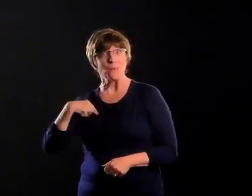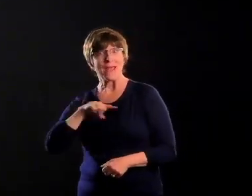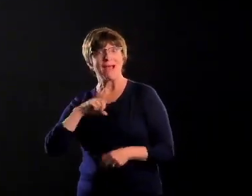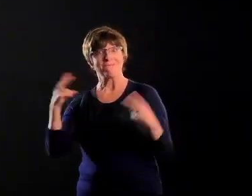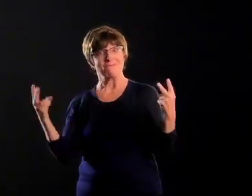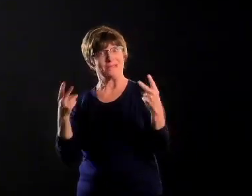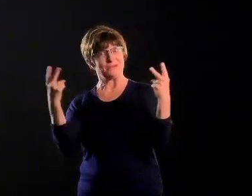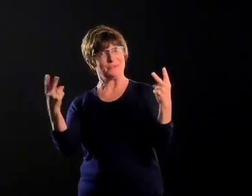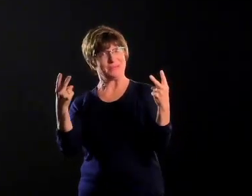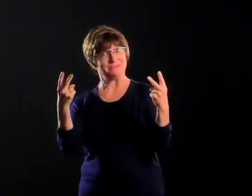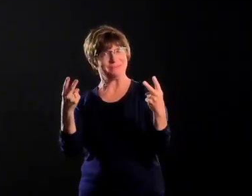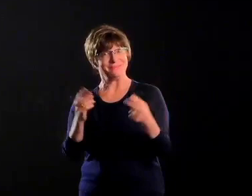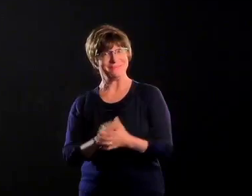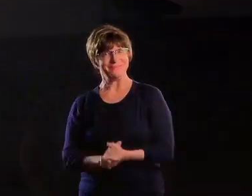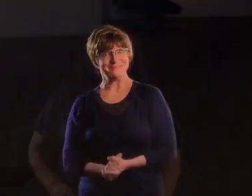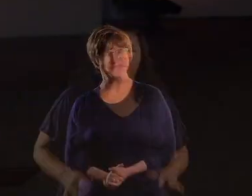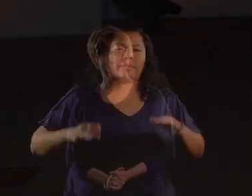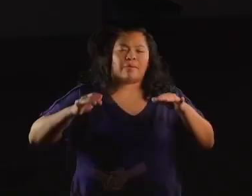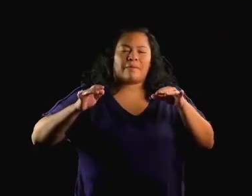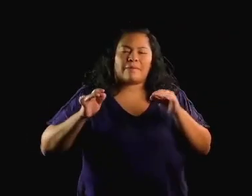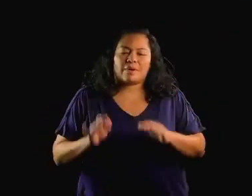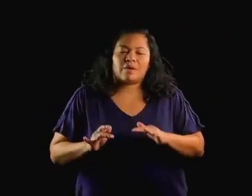victory.